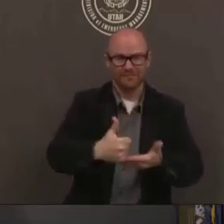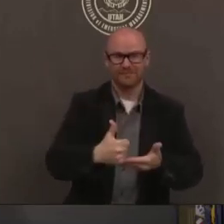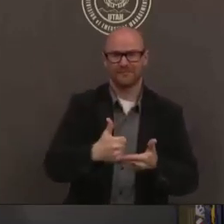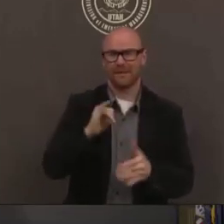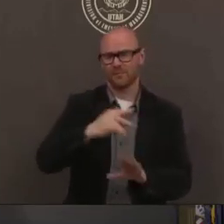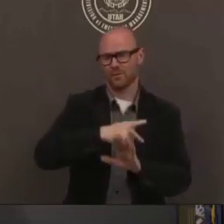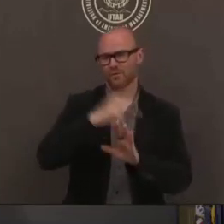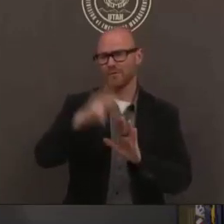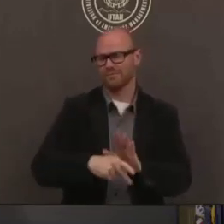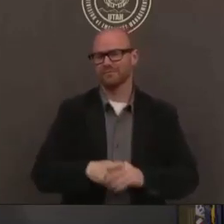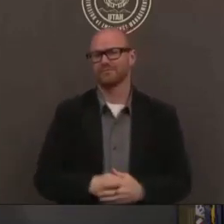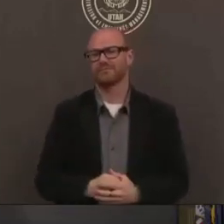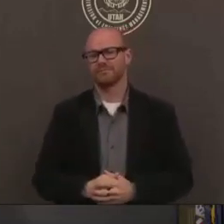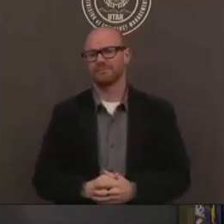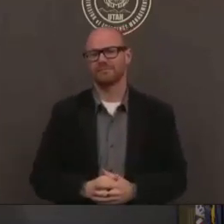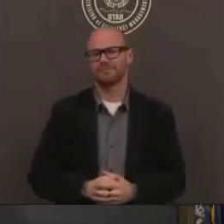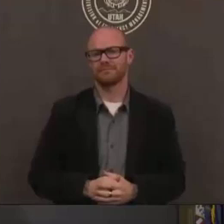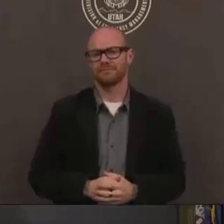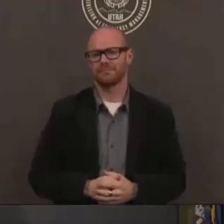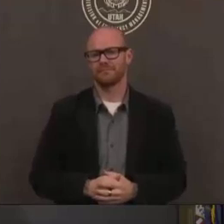quickly.